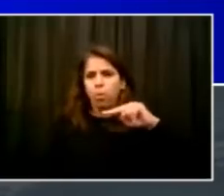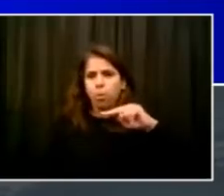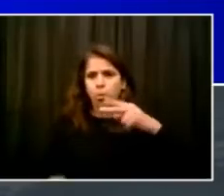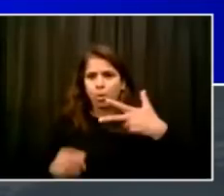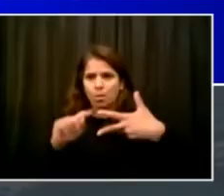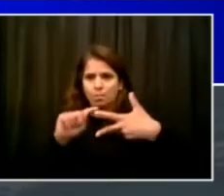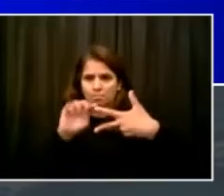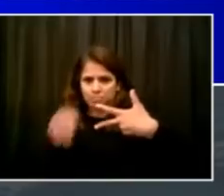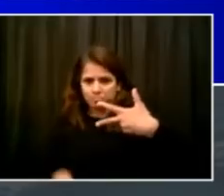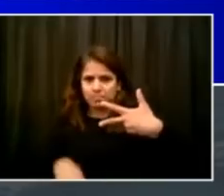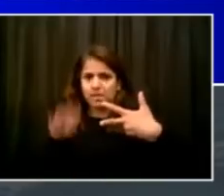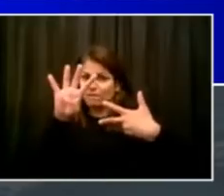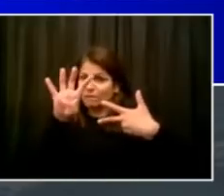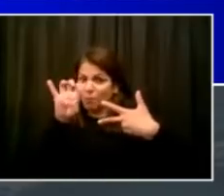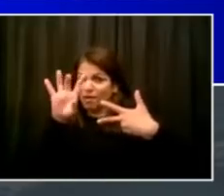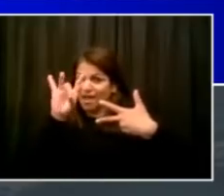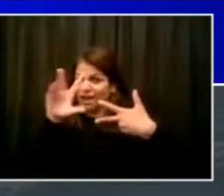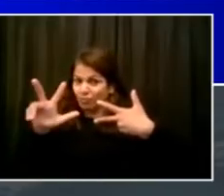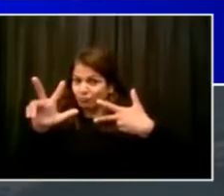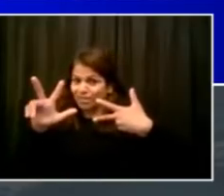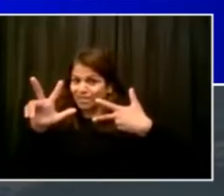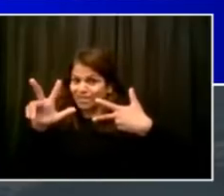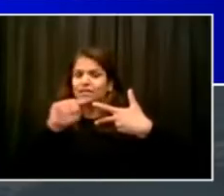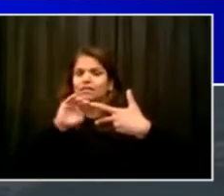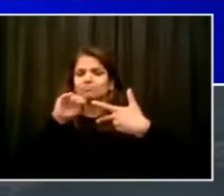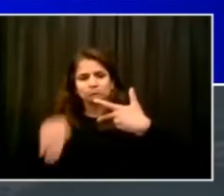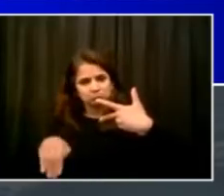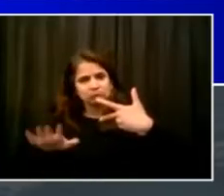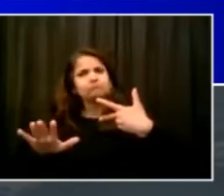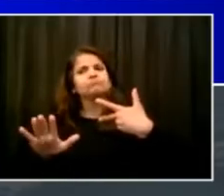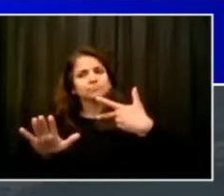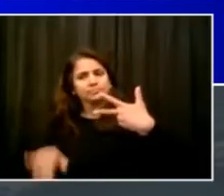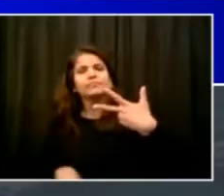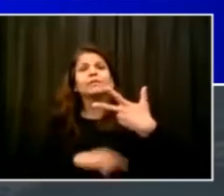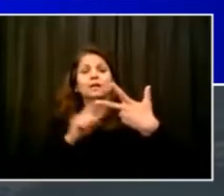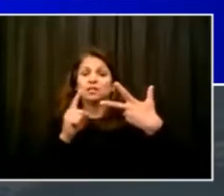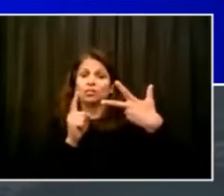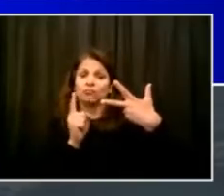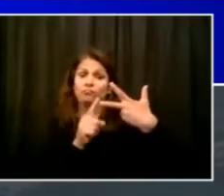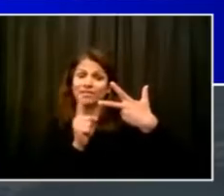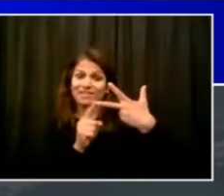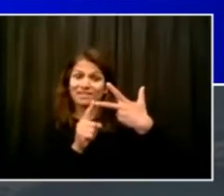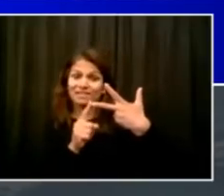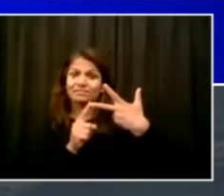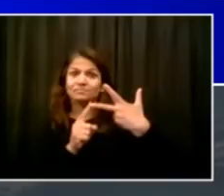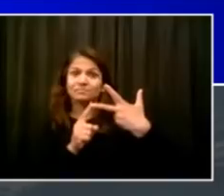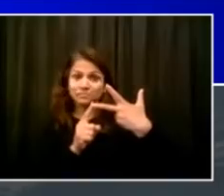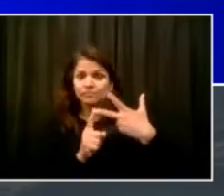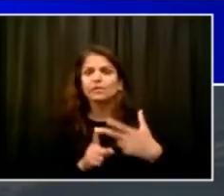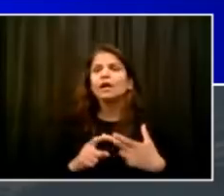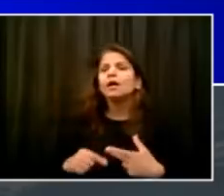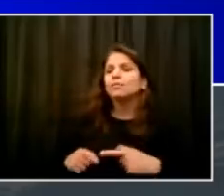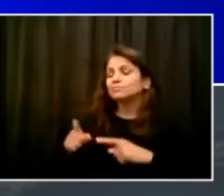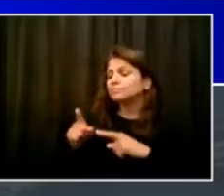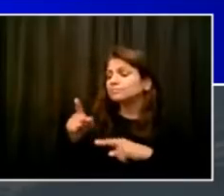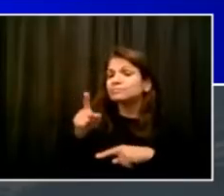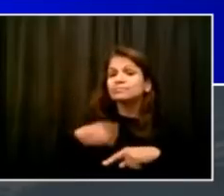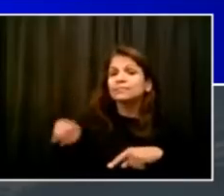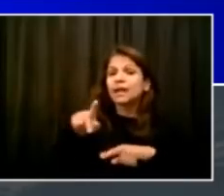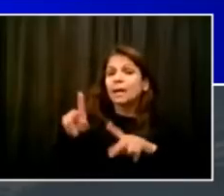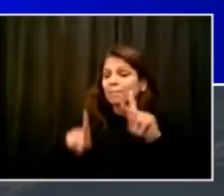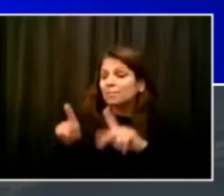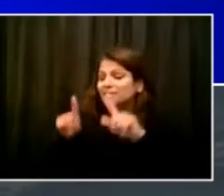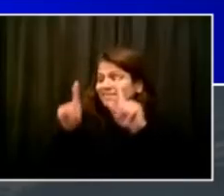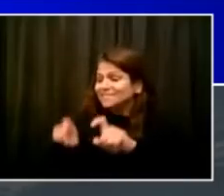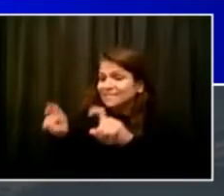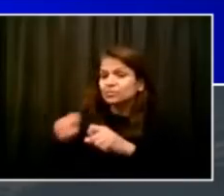this is the one that's most universal. The percentage of people tested positive for COVID-19 citywide down from